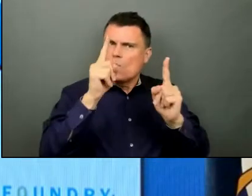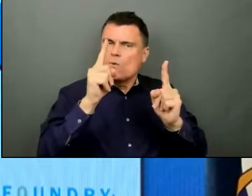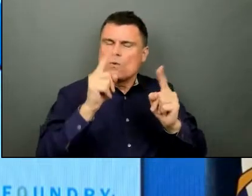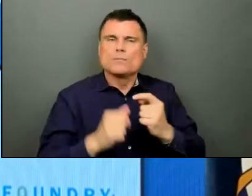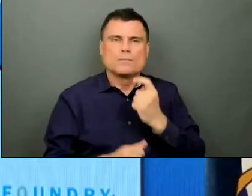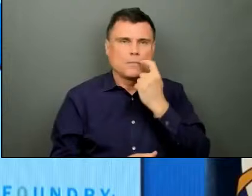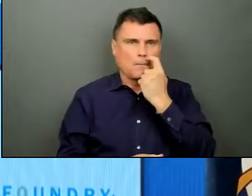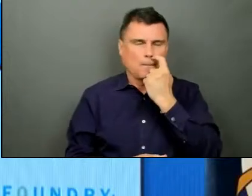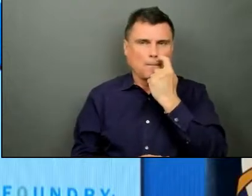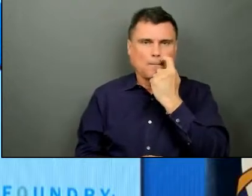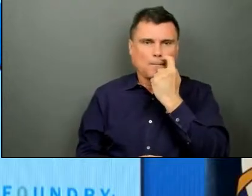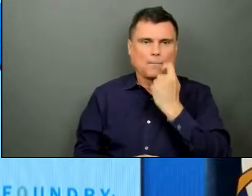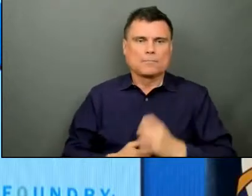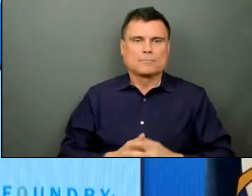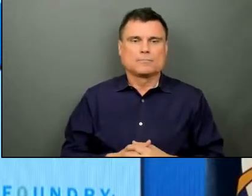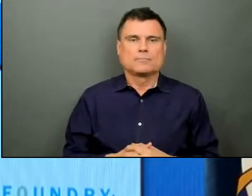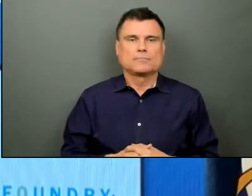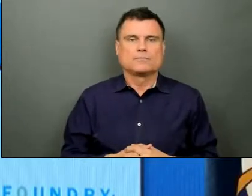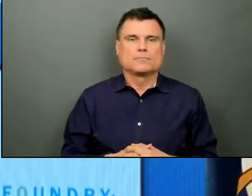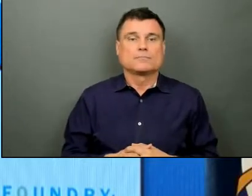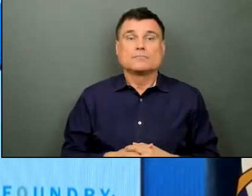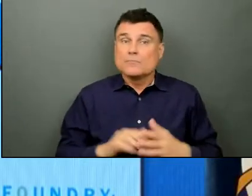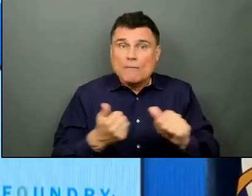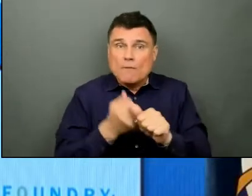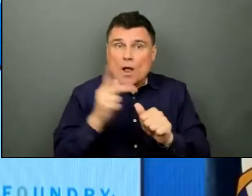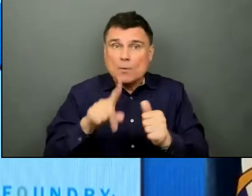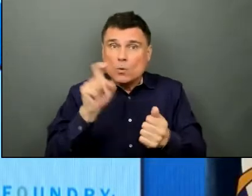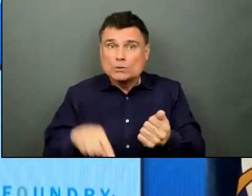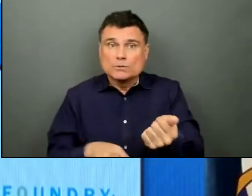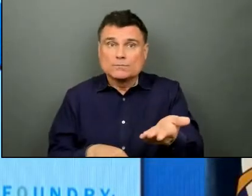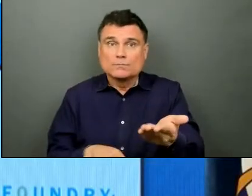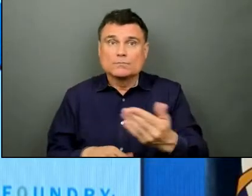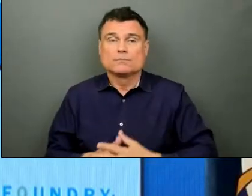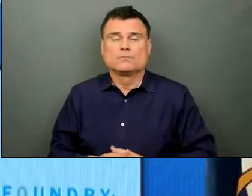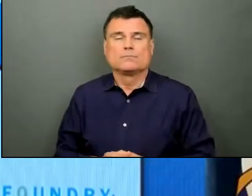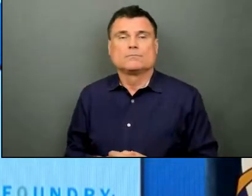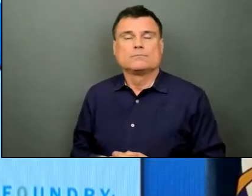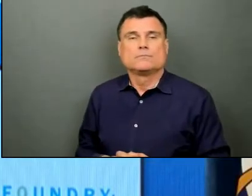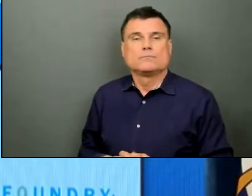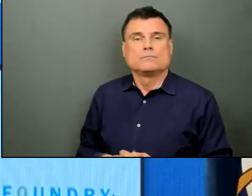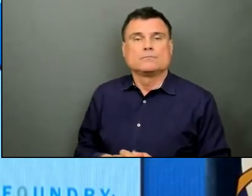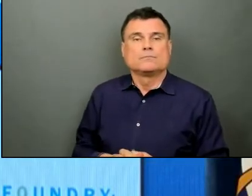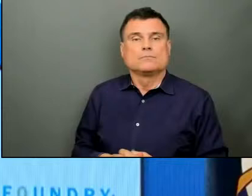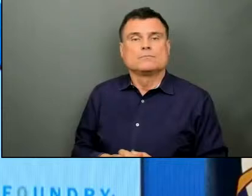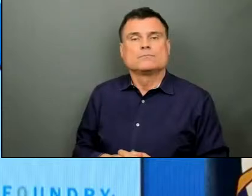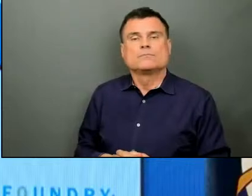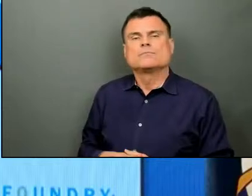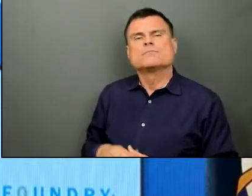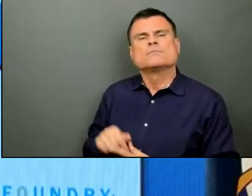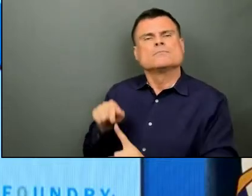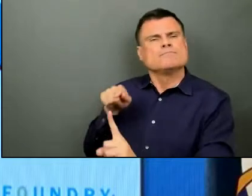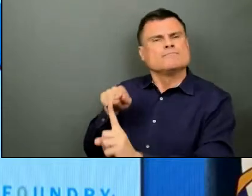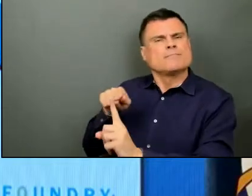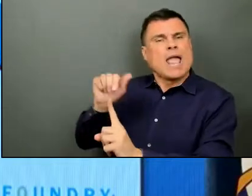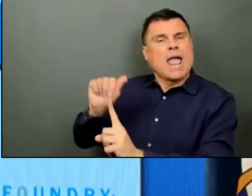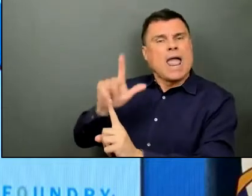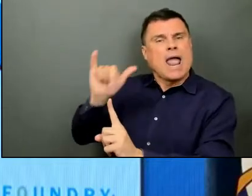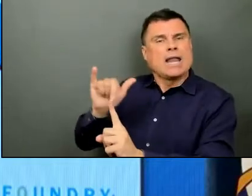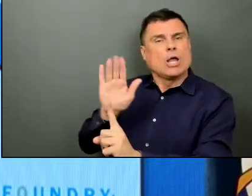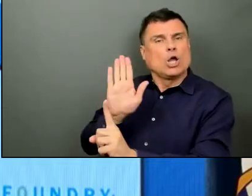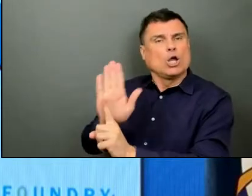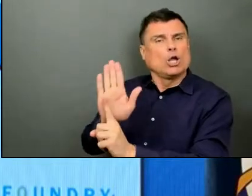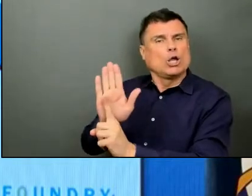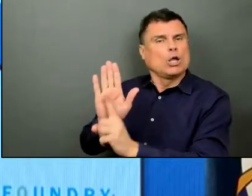Yes, one of the things that the family has raised is just how young she was and how there really wasn't anything appropriate for her. Like, it wouldn't be quite appropriate for her to be